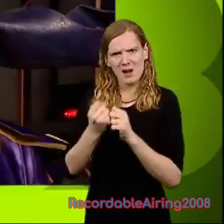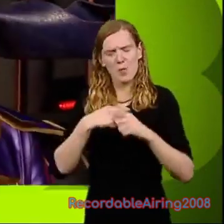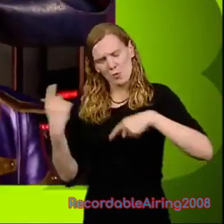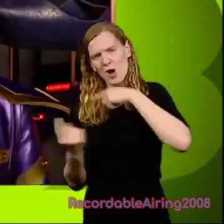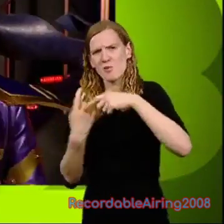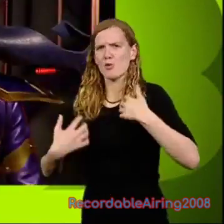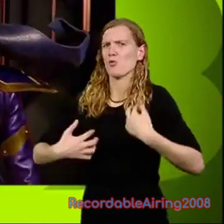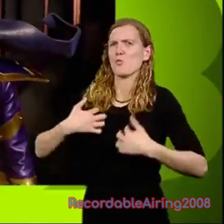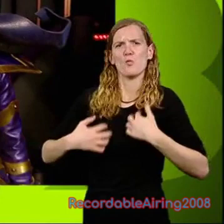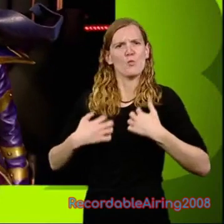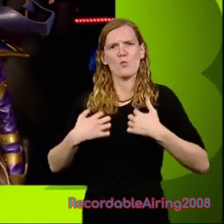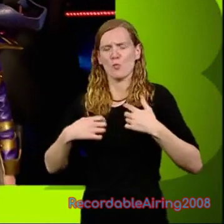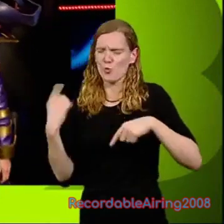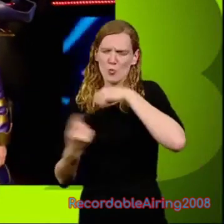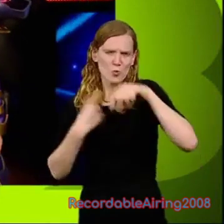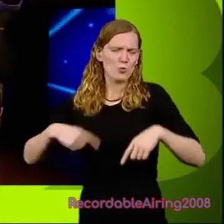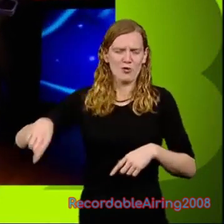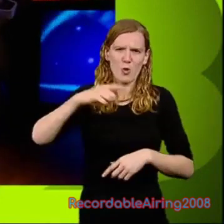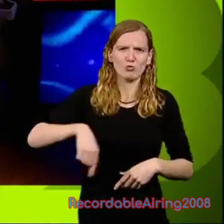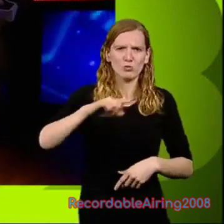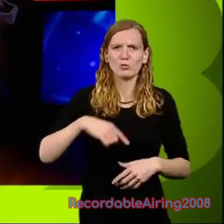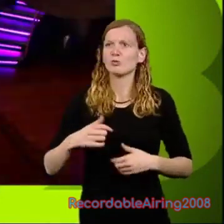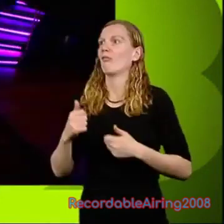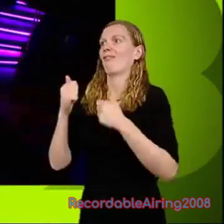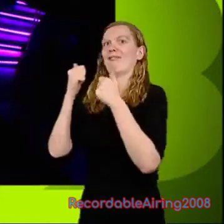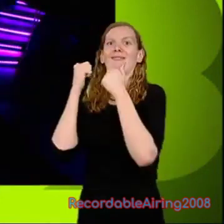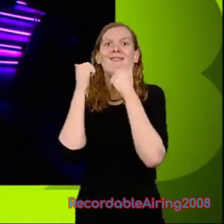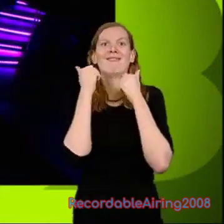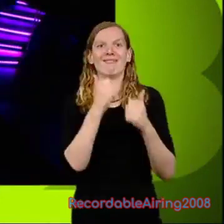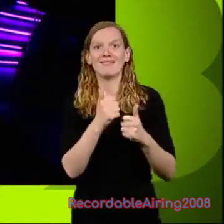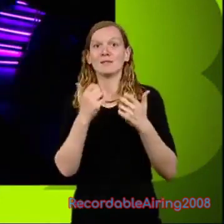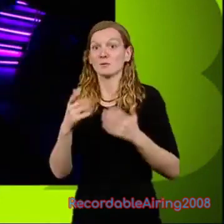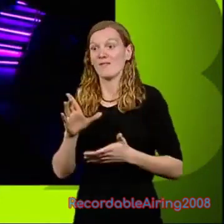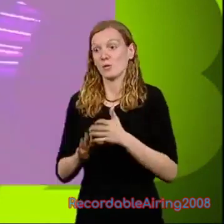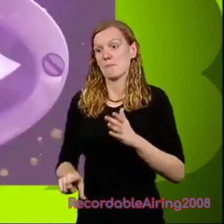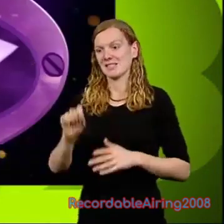hear. Now you need to pick a spinner. I mean winner.